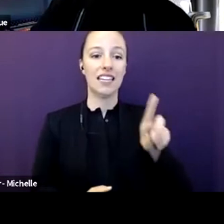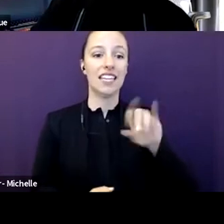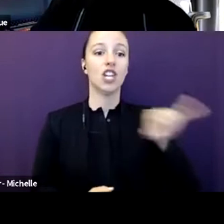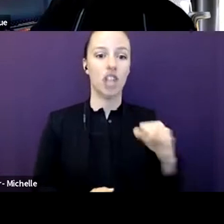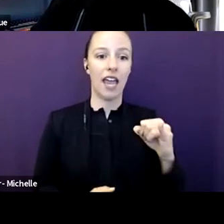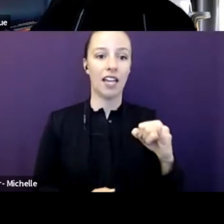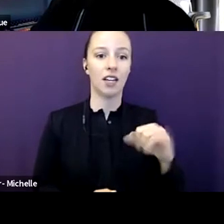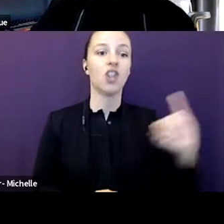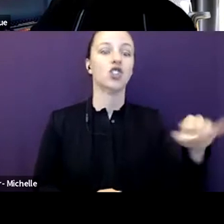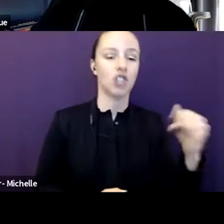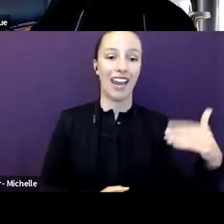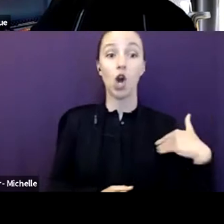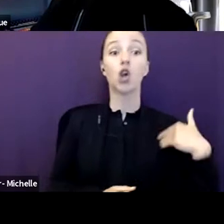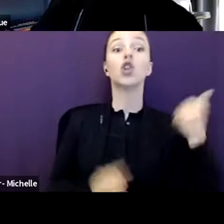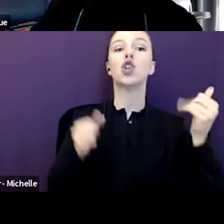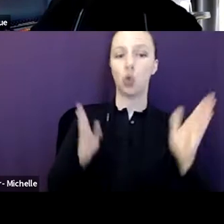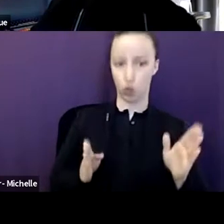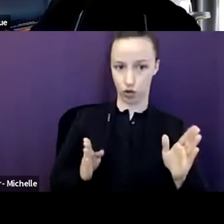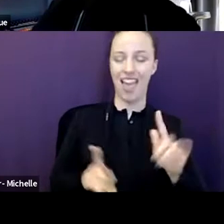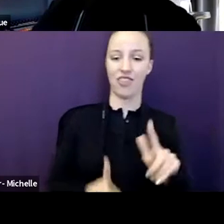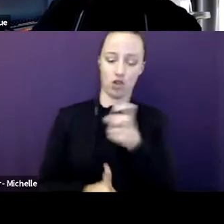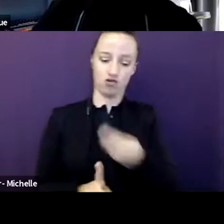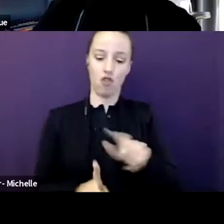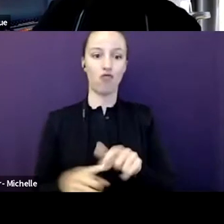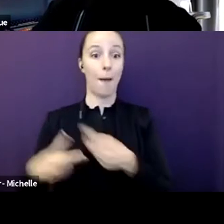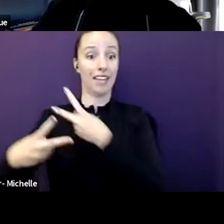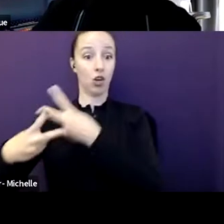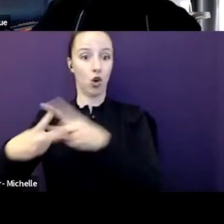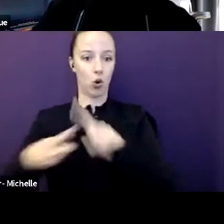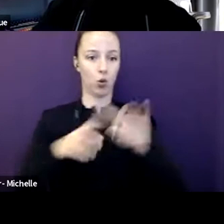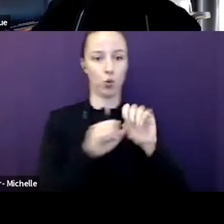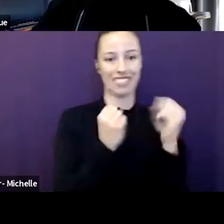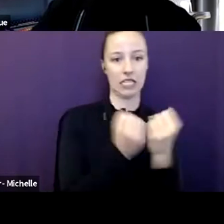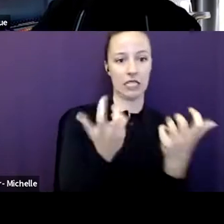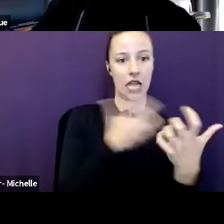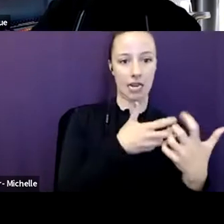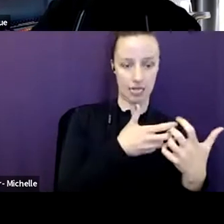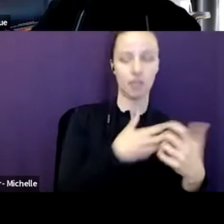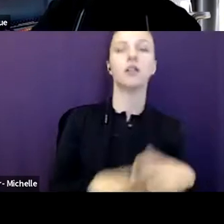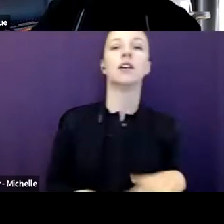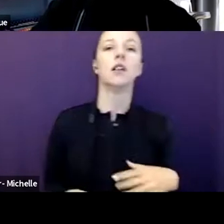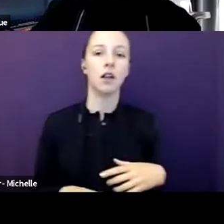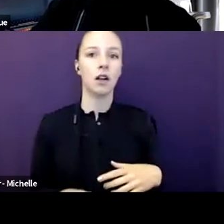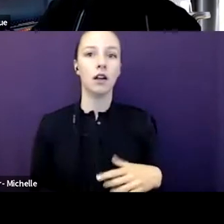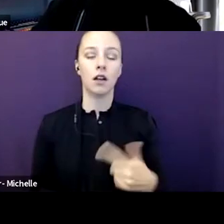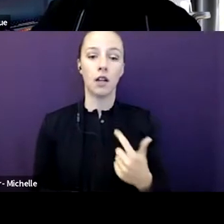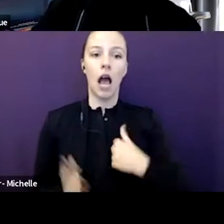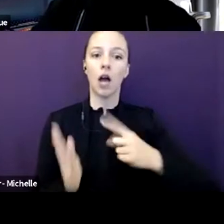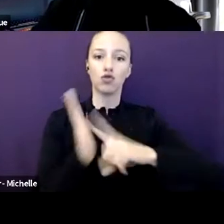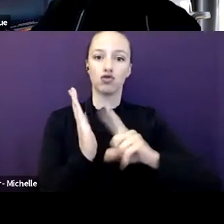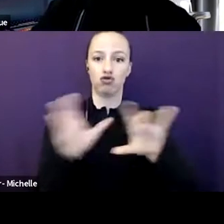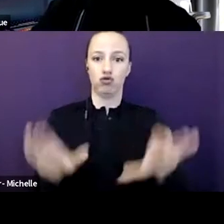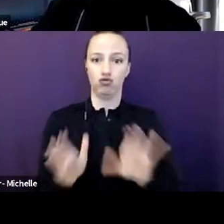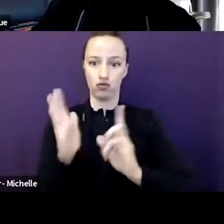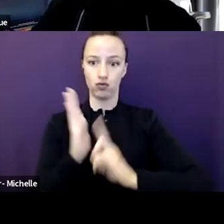in their transition out of incarceration and into society. I was researching and doing some